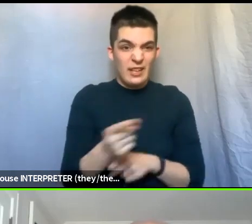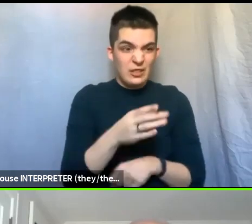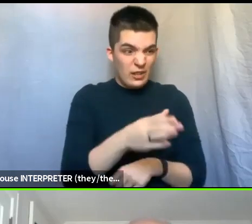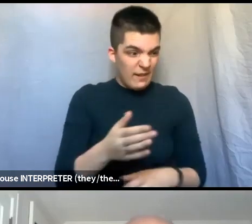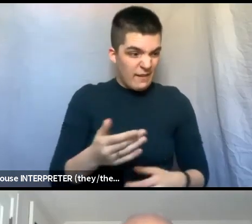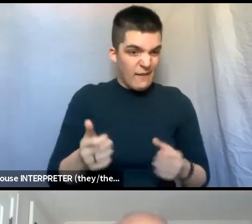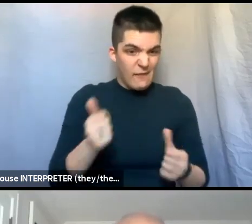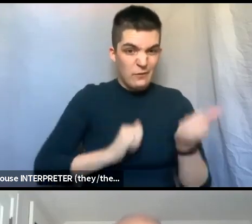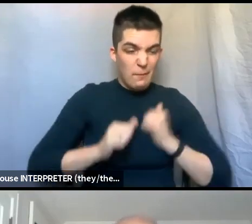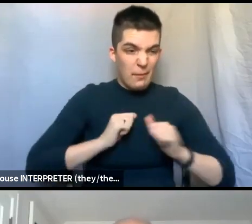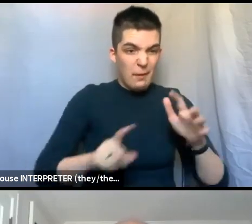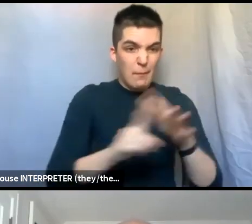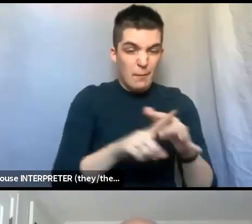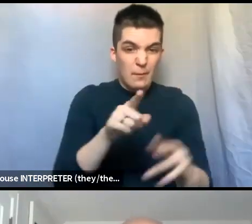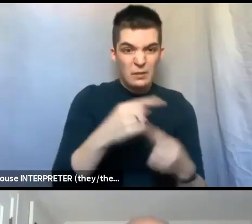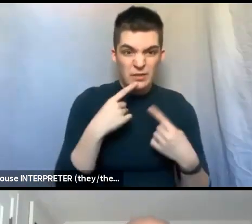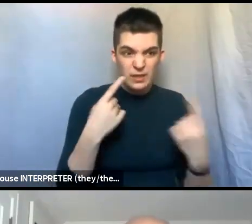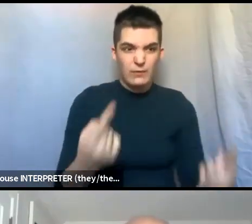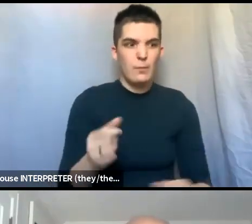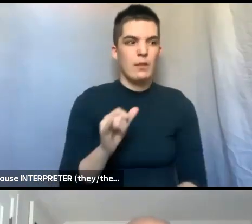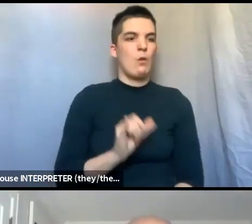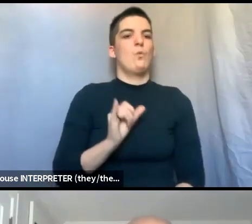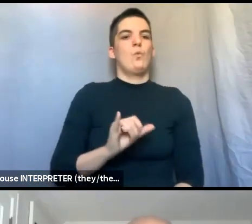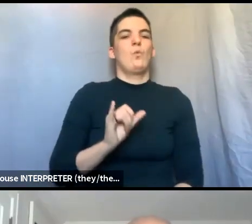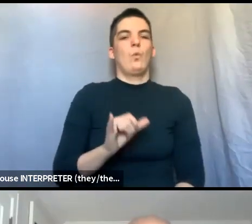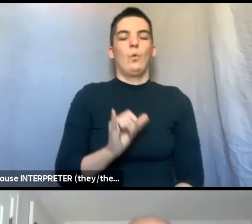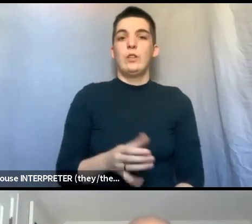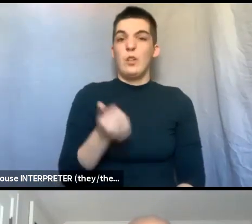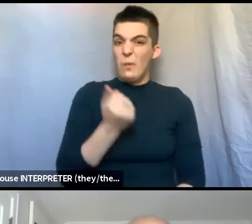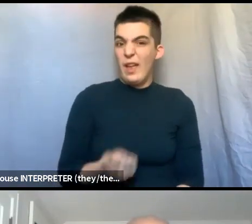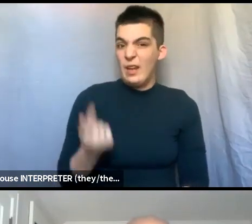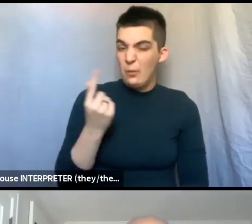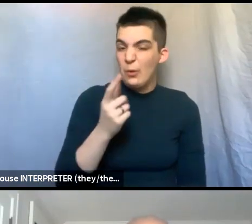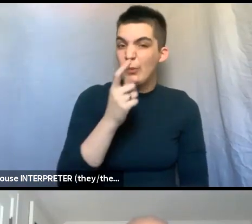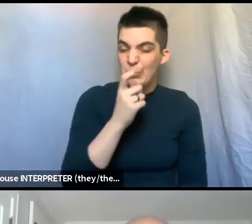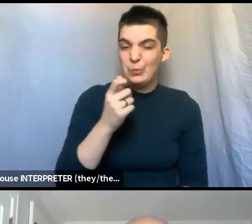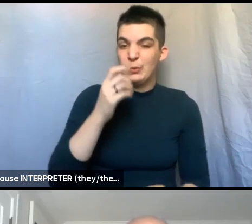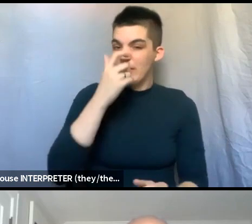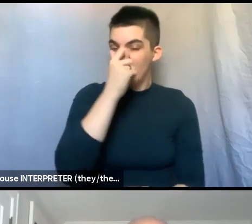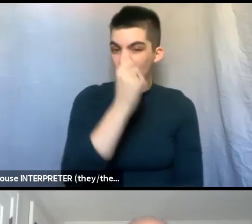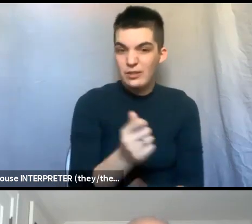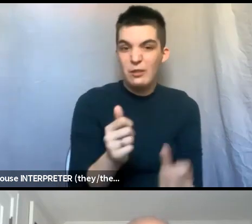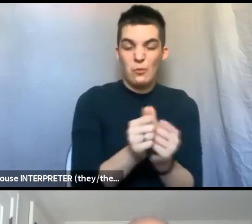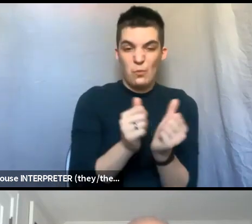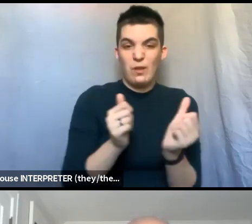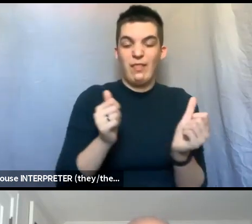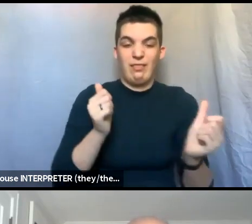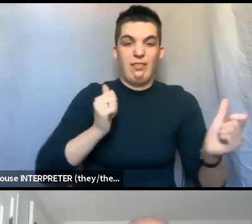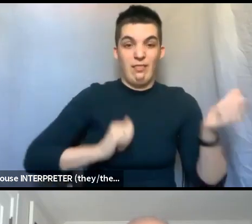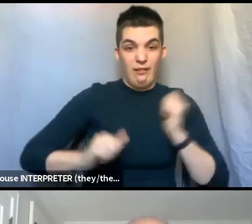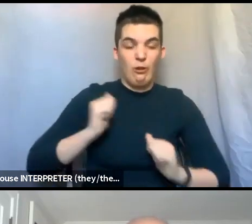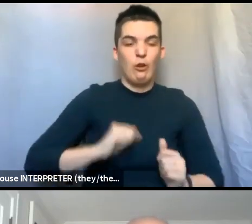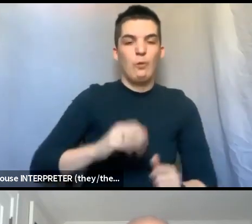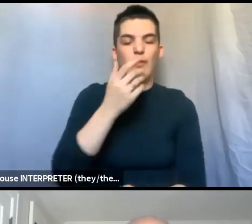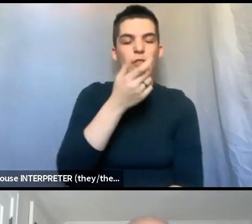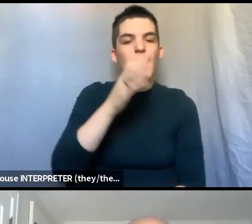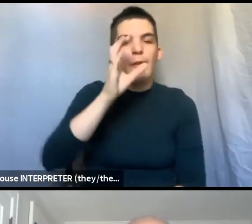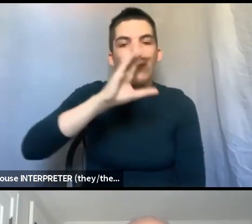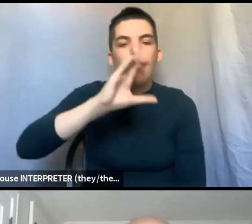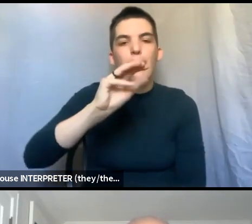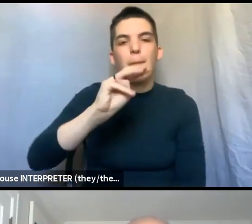right? And anybody interested in interesting theater should look up Michael and Dachi's stage adaptations. There's some coming through